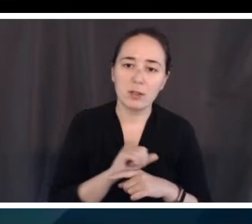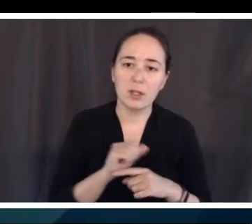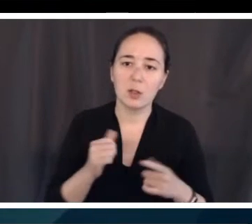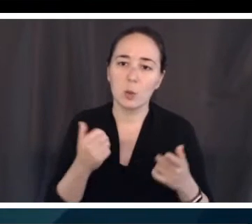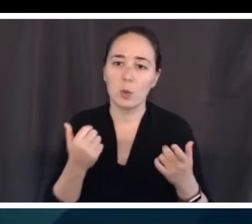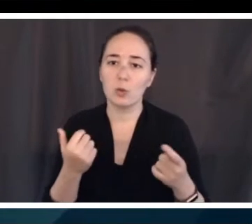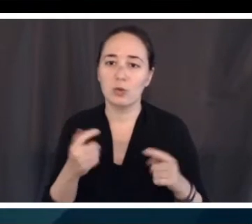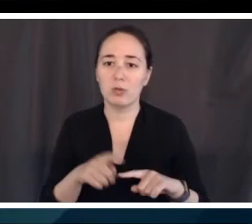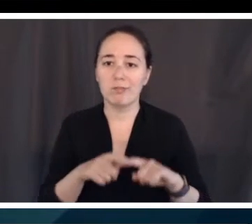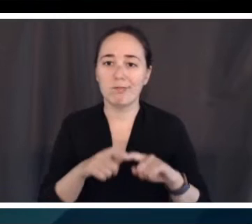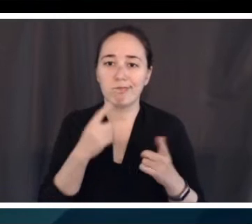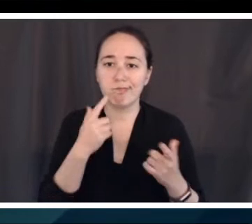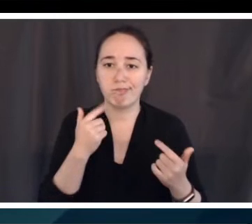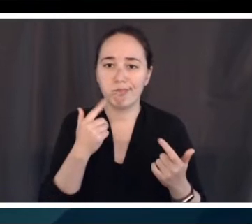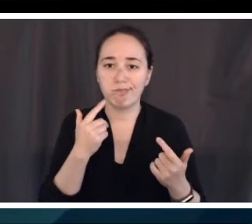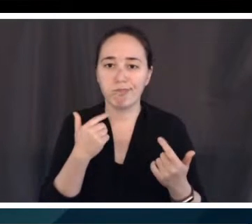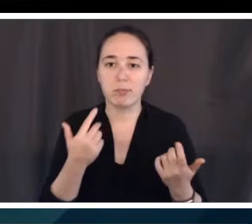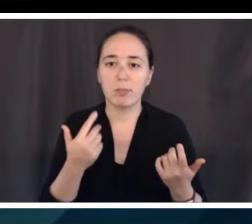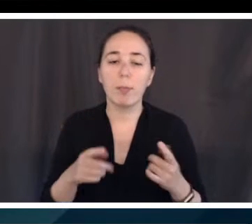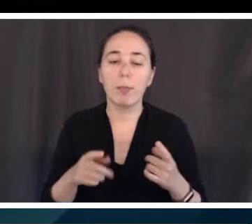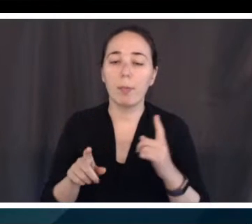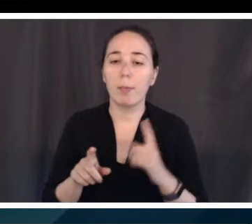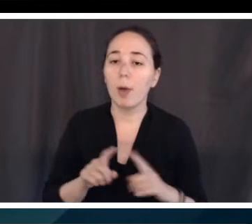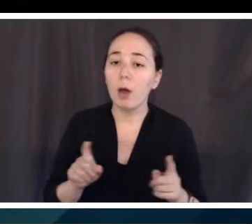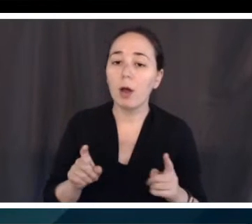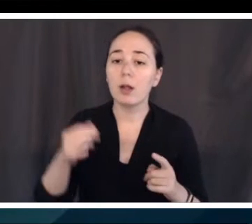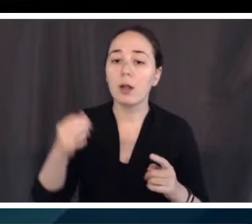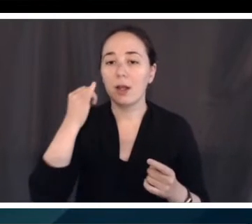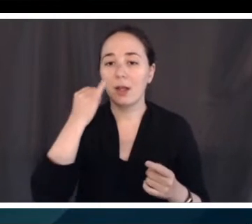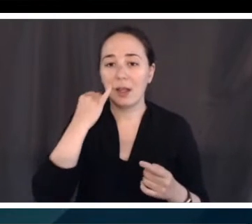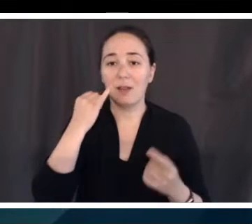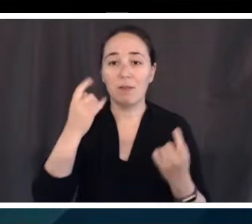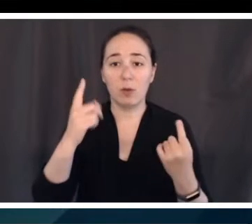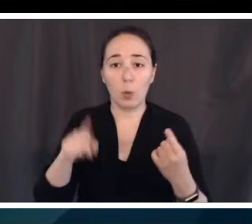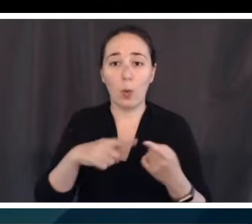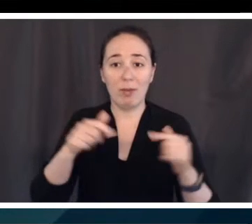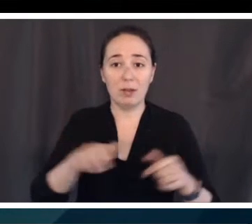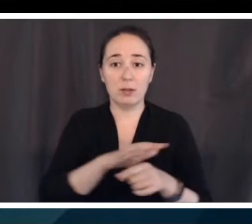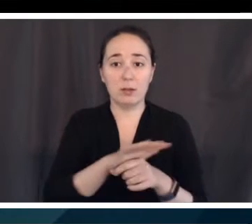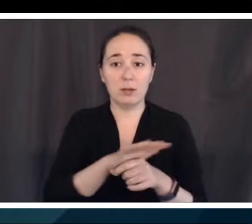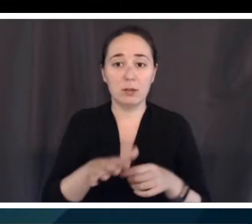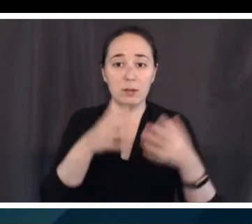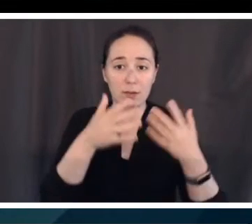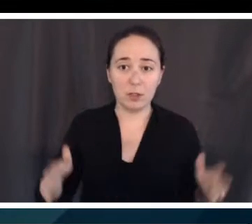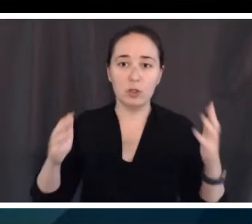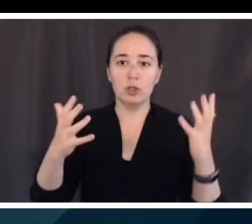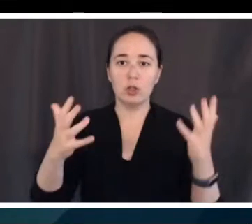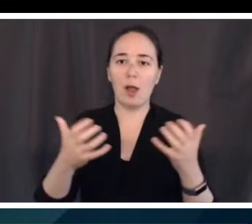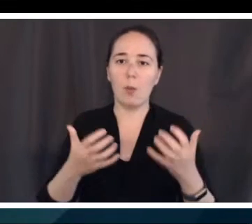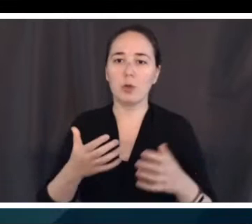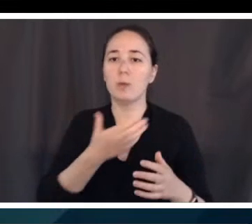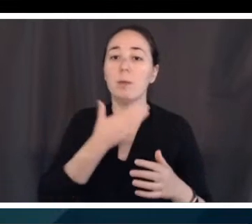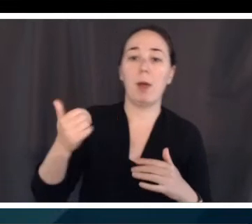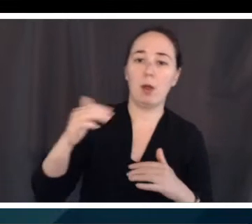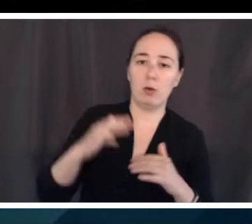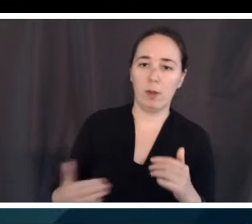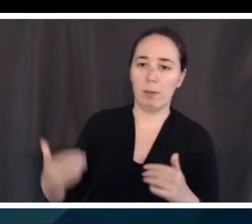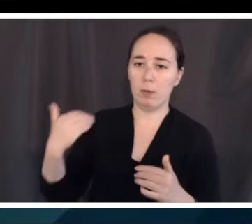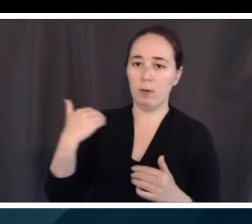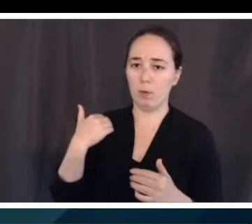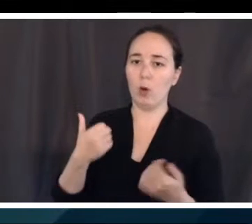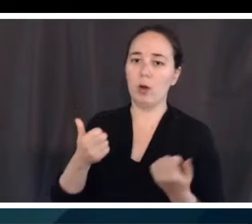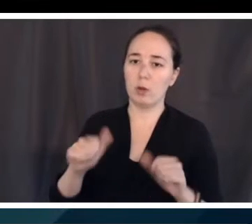And I'm like, you know what? If I really want to come out of this better, then let me put the time into it. So I've used it for